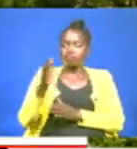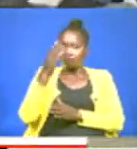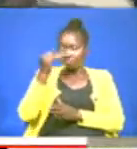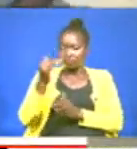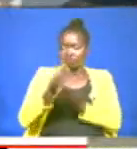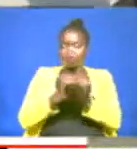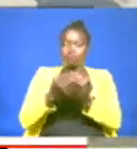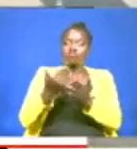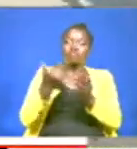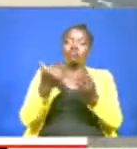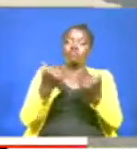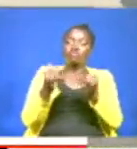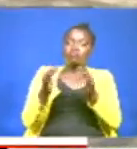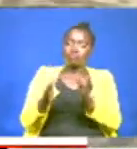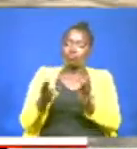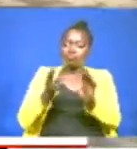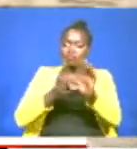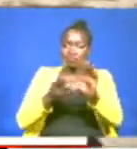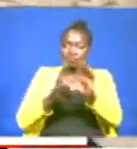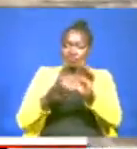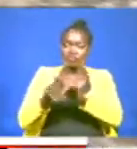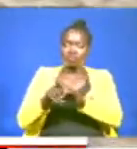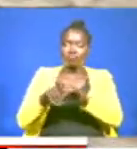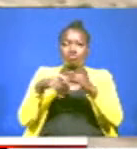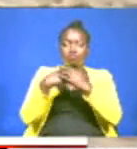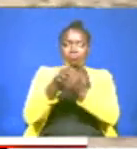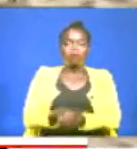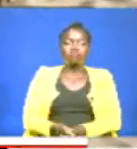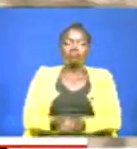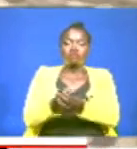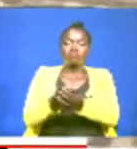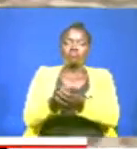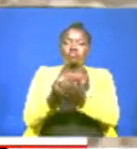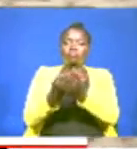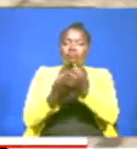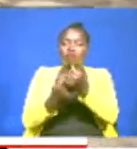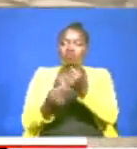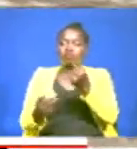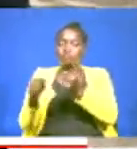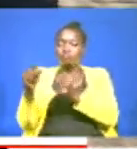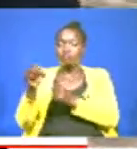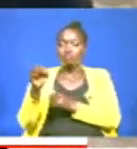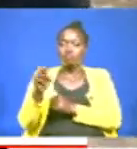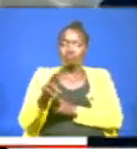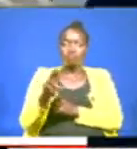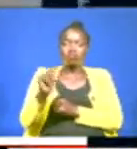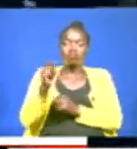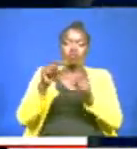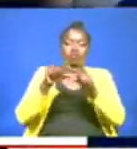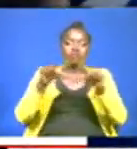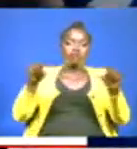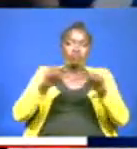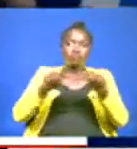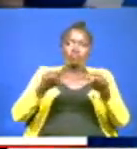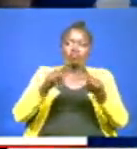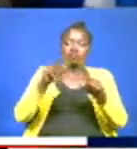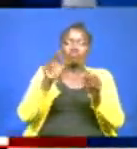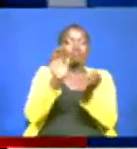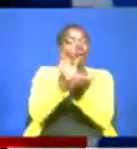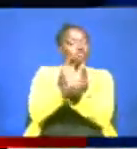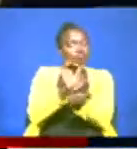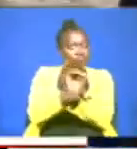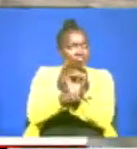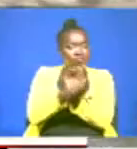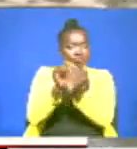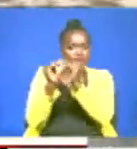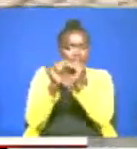convection of volleyball. A big number of participating teams will be drawn from league sides, who include GSU, Kenya Pipeline, KCB Prisons Kenya, Equity Bank,